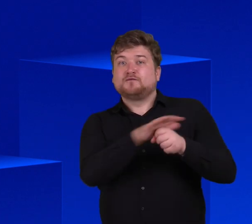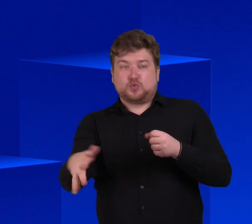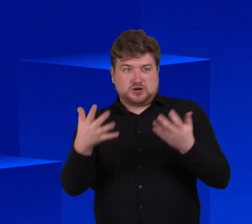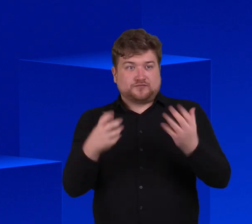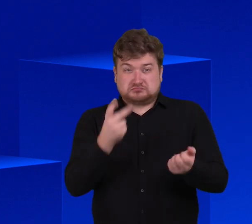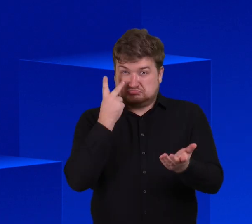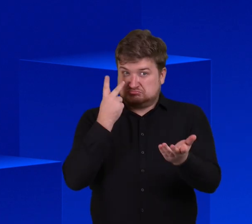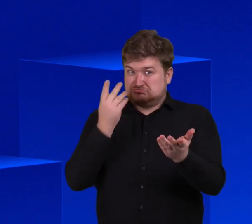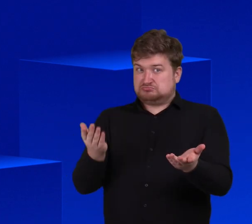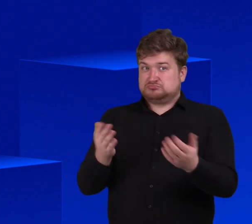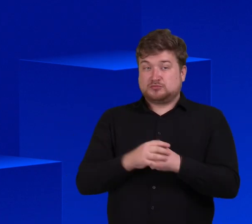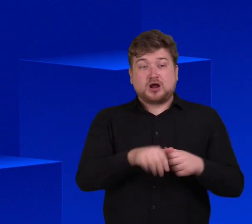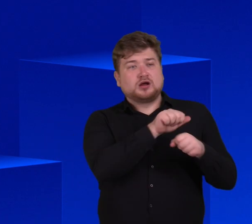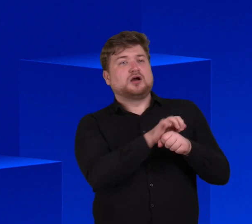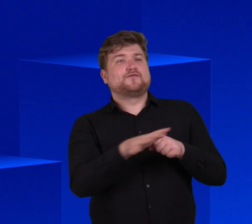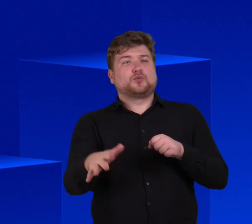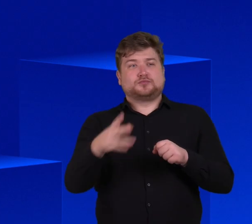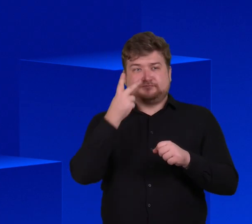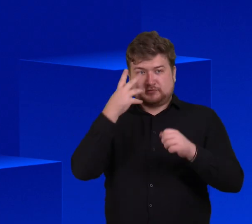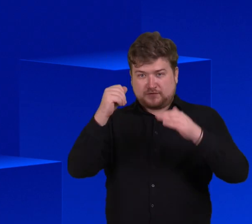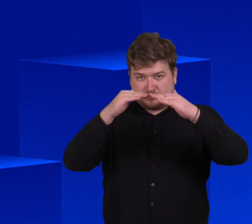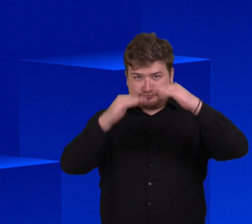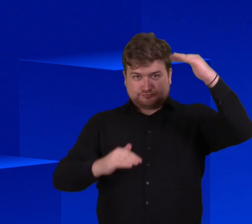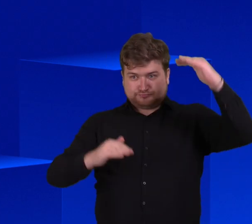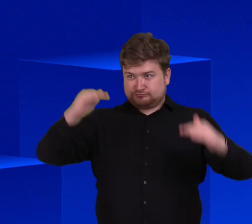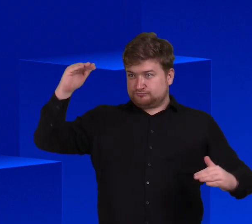detected in our policies so that we provide the